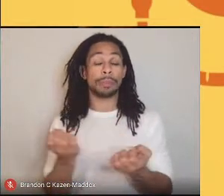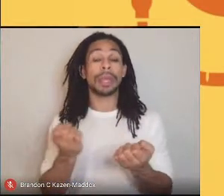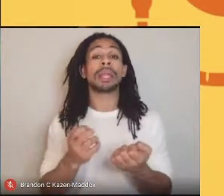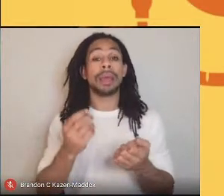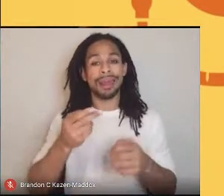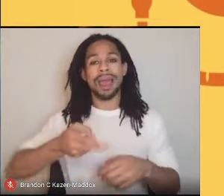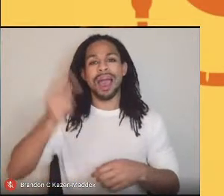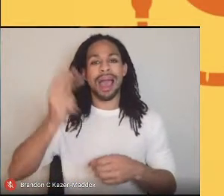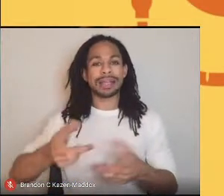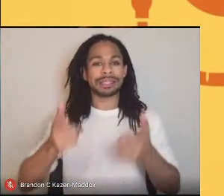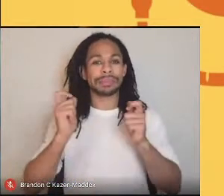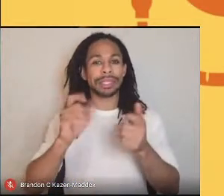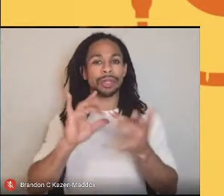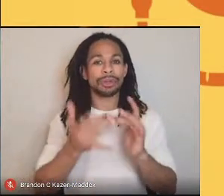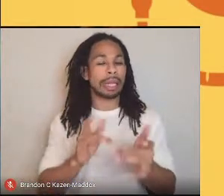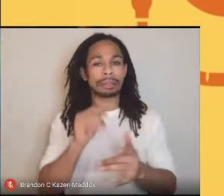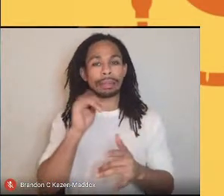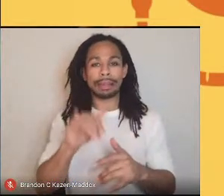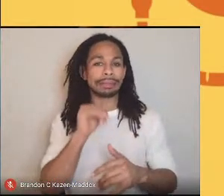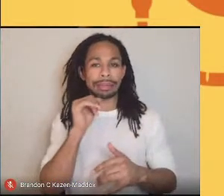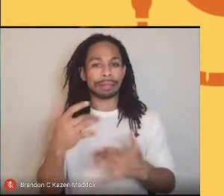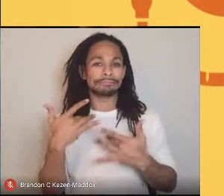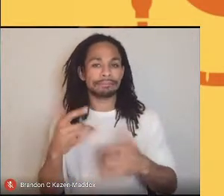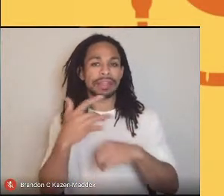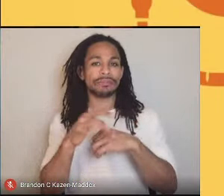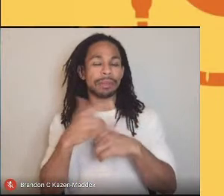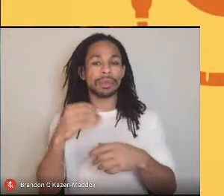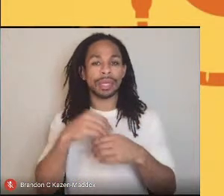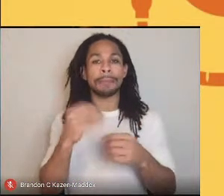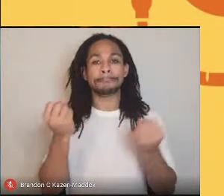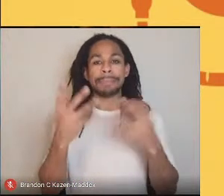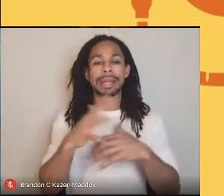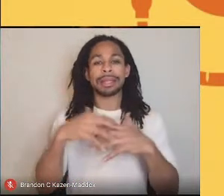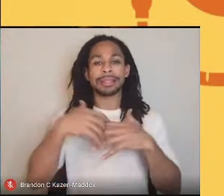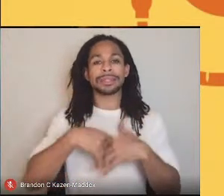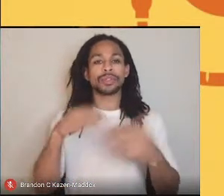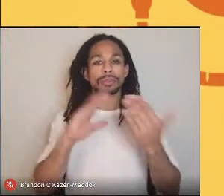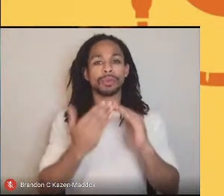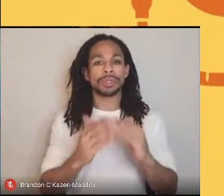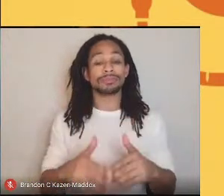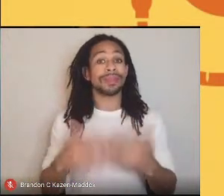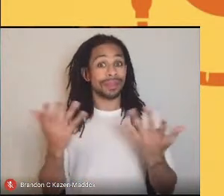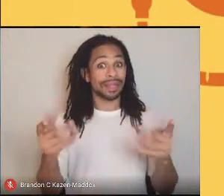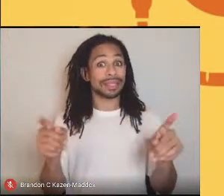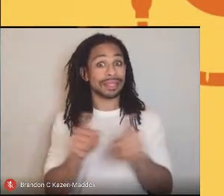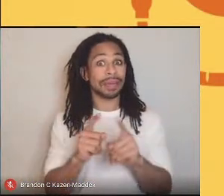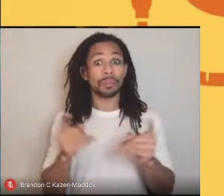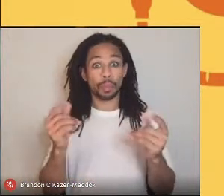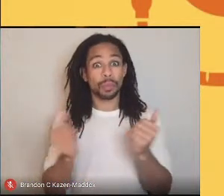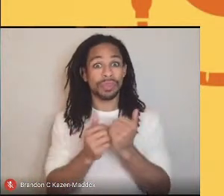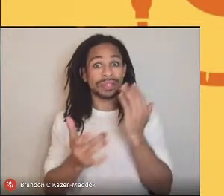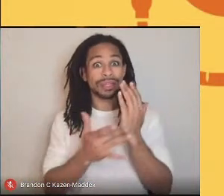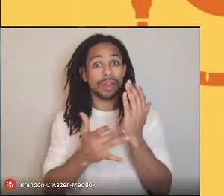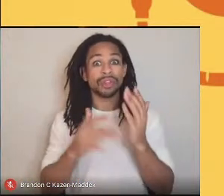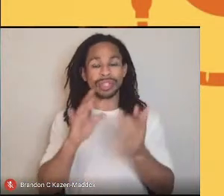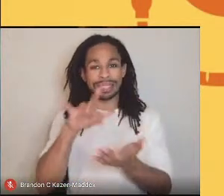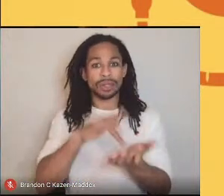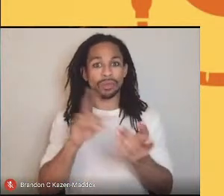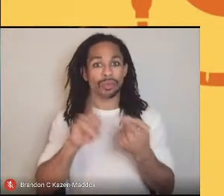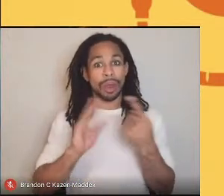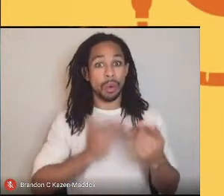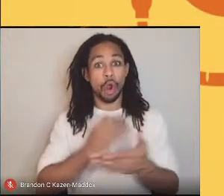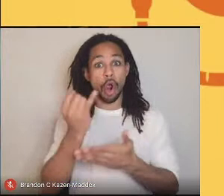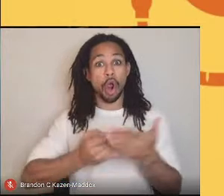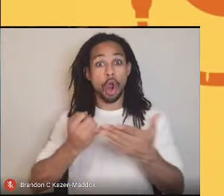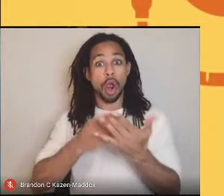high-speed internet not available in many indigenous communities. Even the technologies that are central to much of the art we make